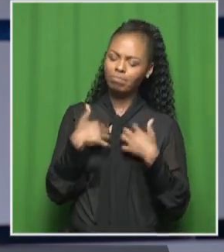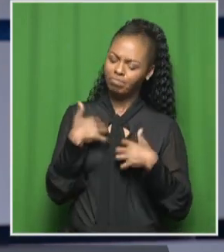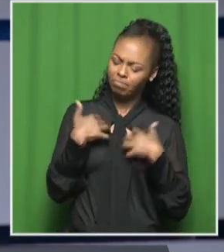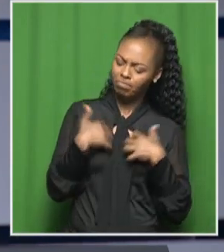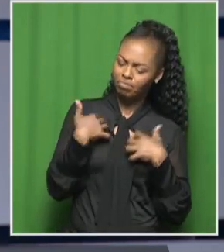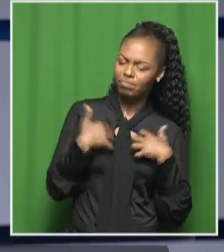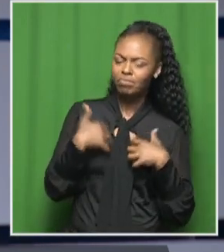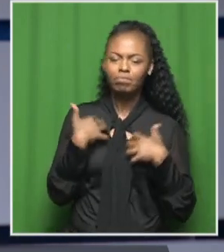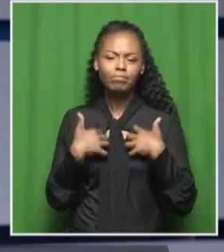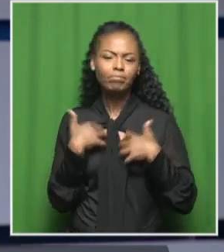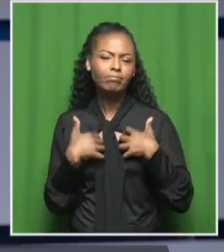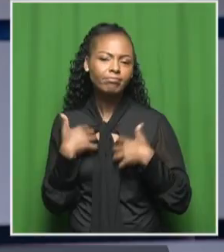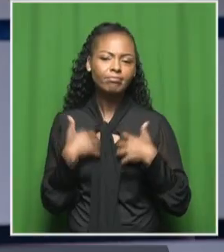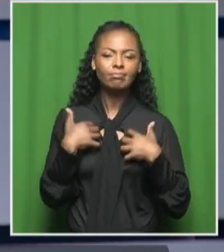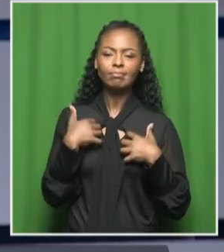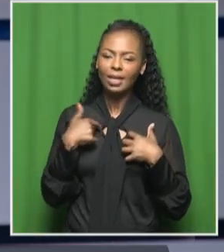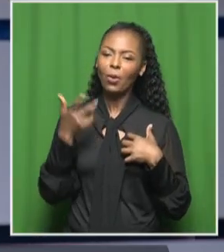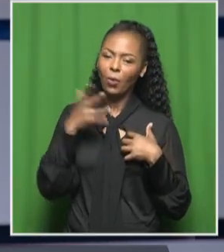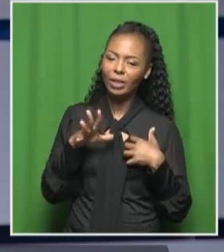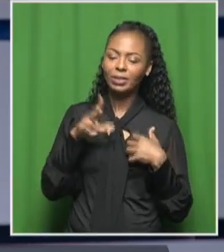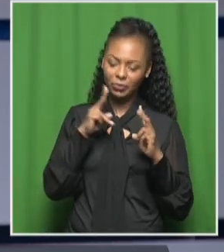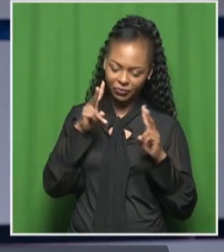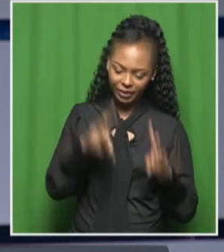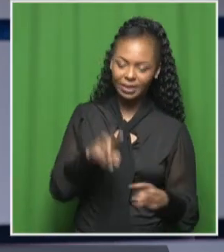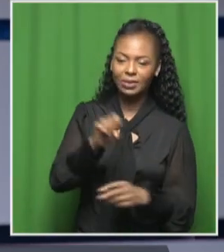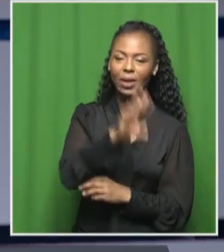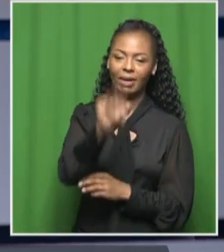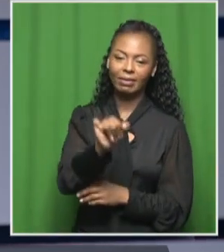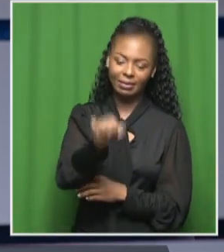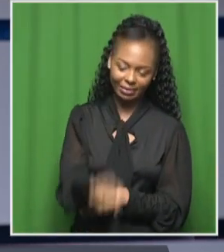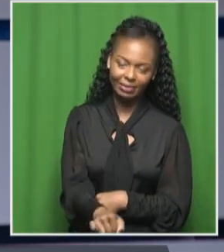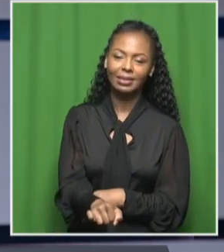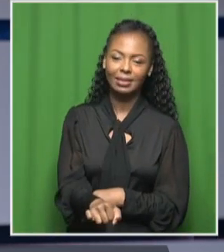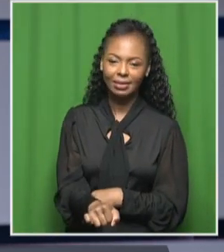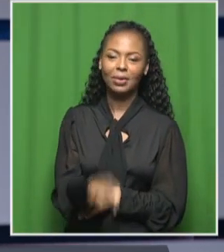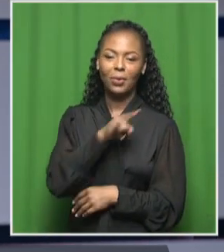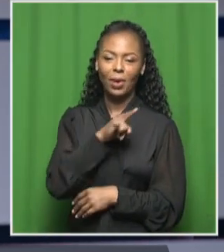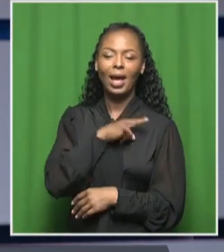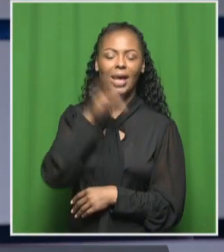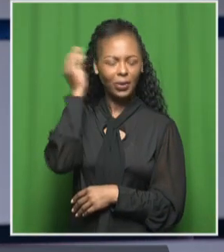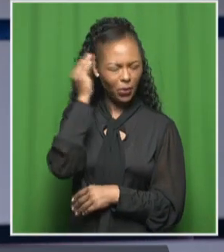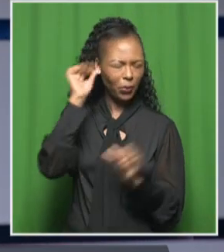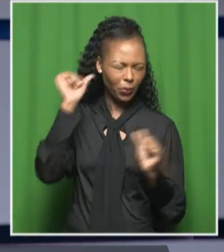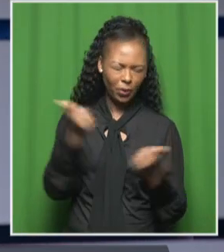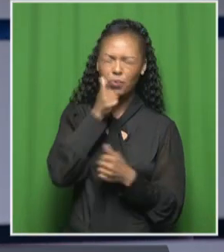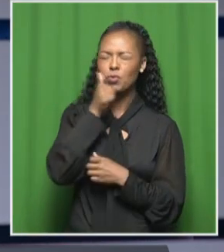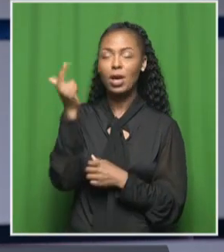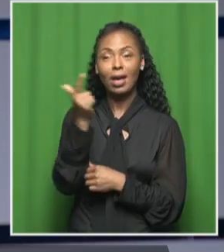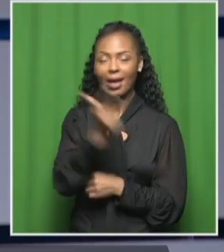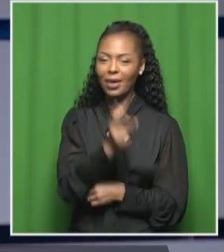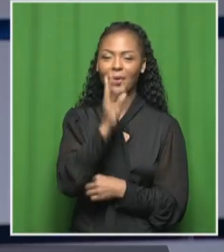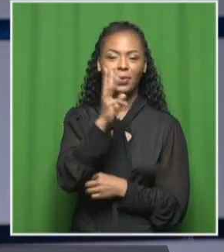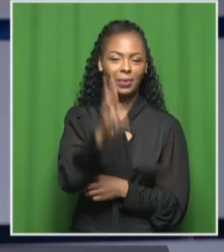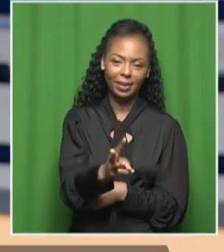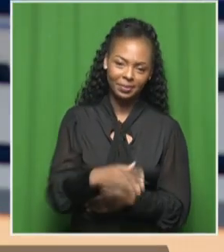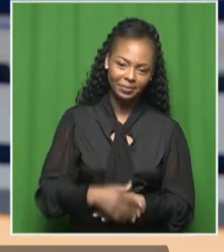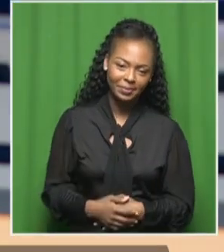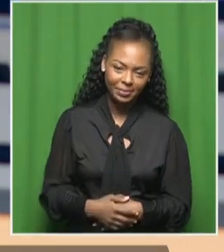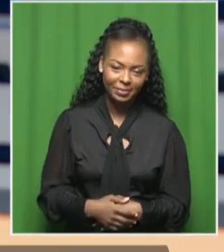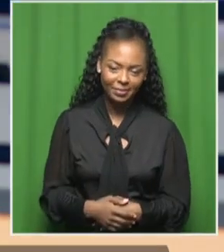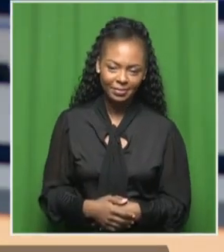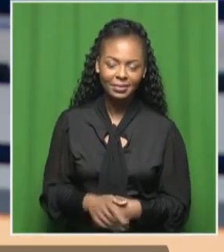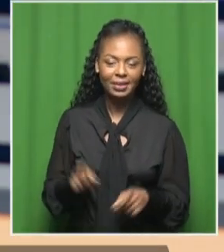get on that plane to get here, because I'm just looking forward to another magical night and experience. And of course,